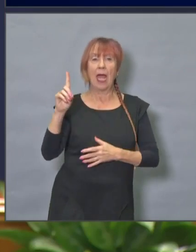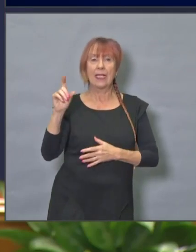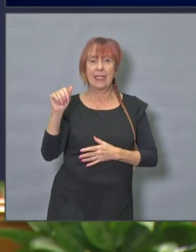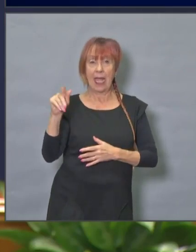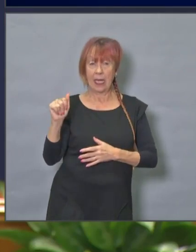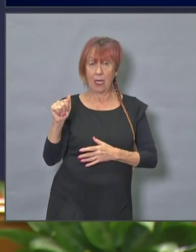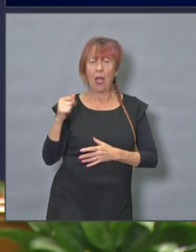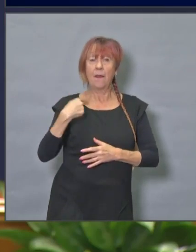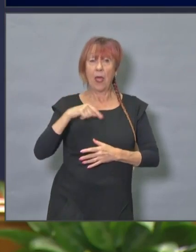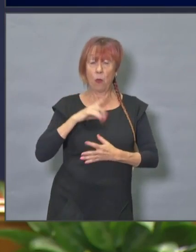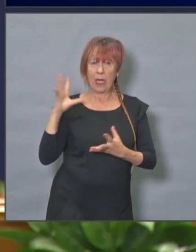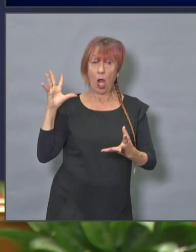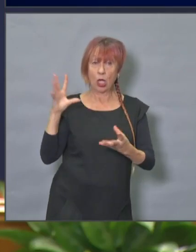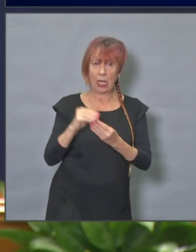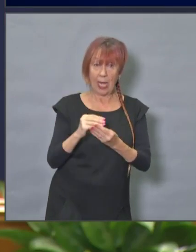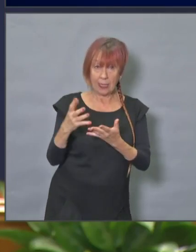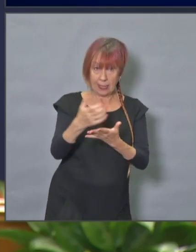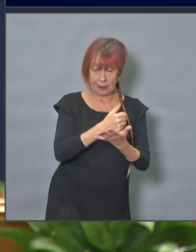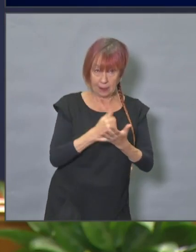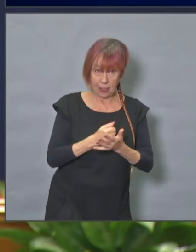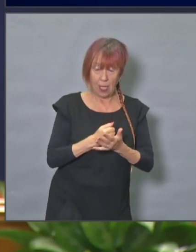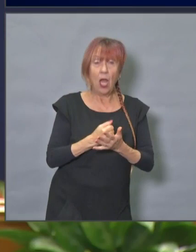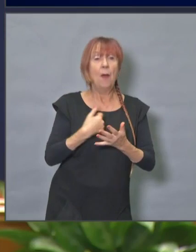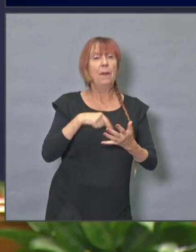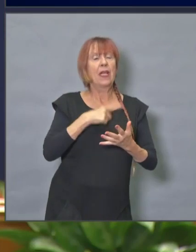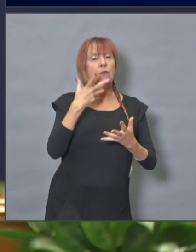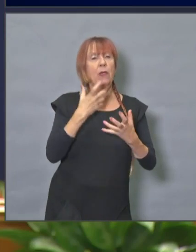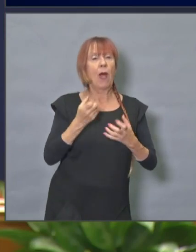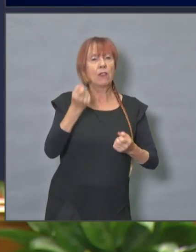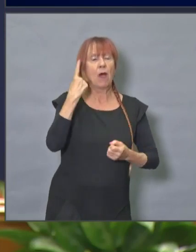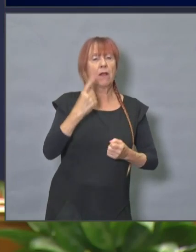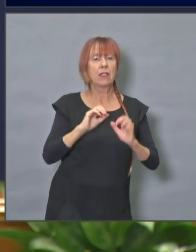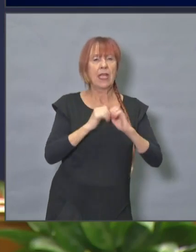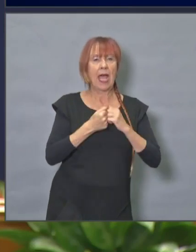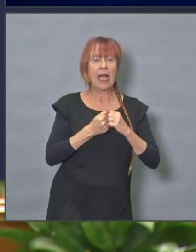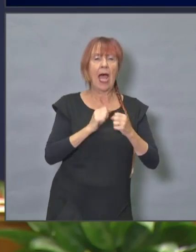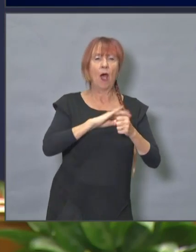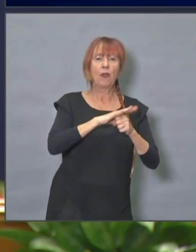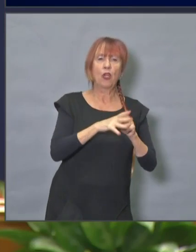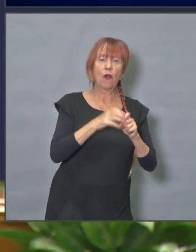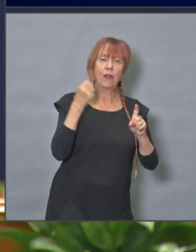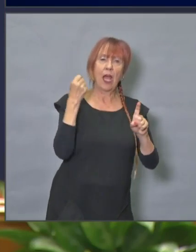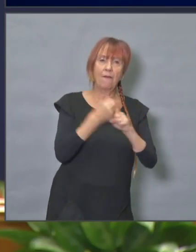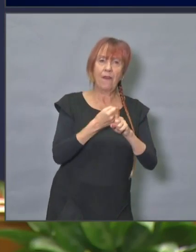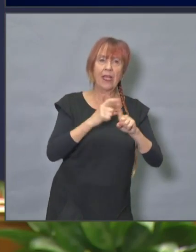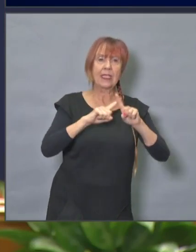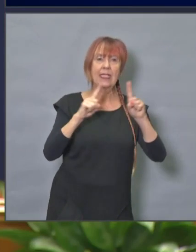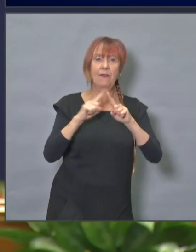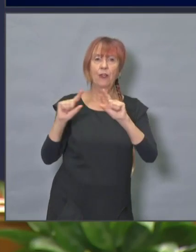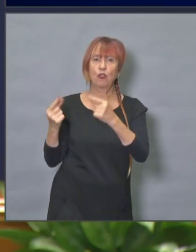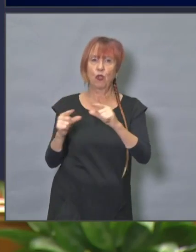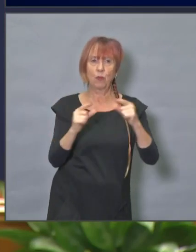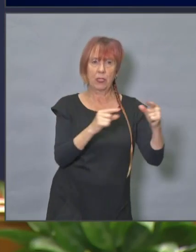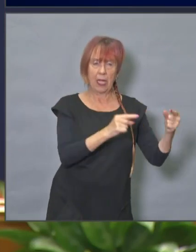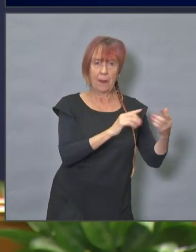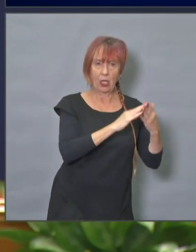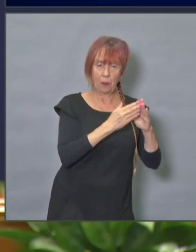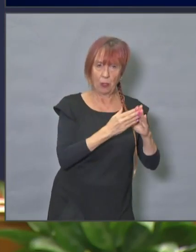better understand how COVID-19 is disproportionately affecting some groups in our communities. For